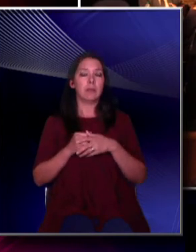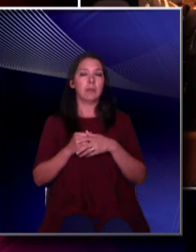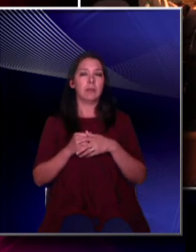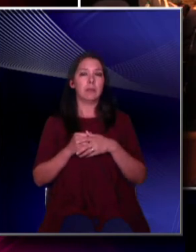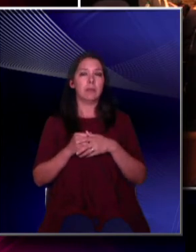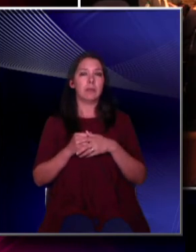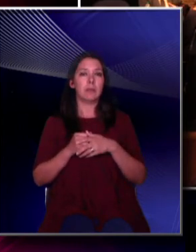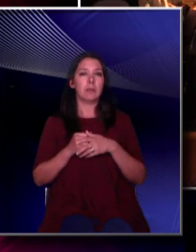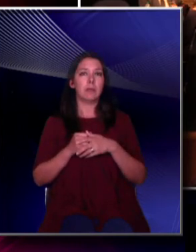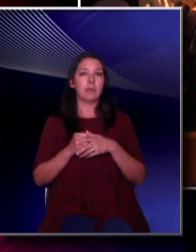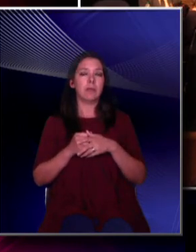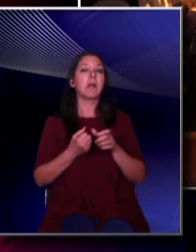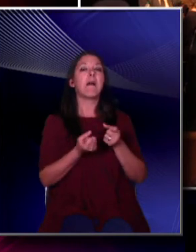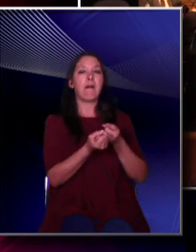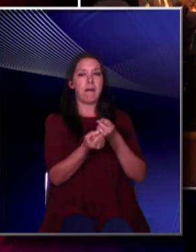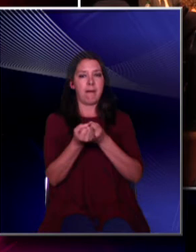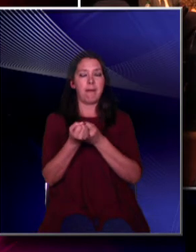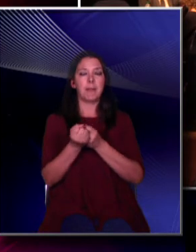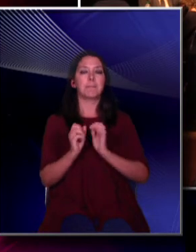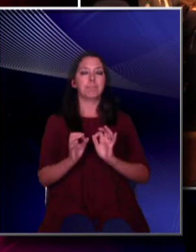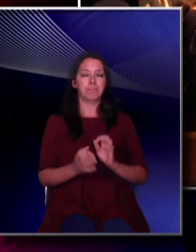The ayes have it.